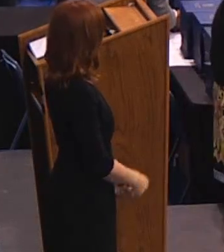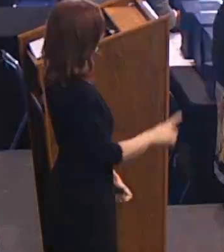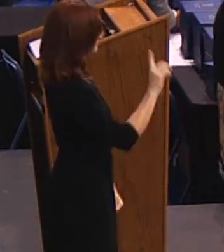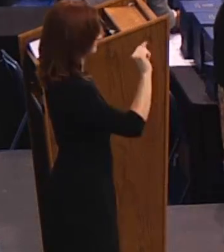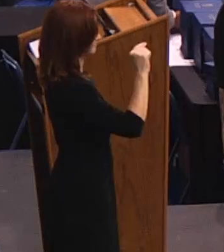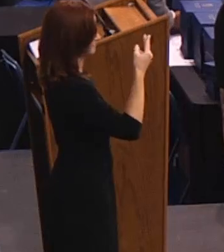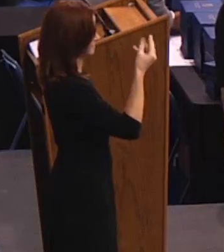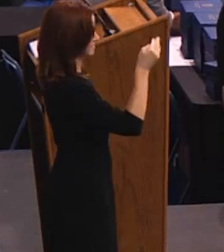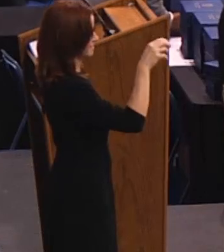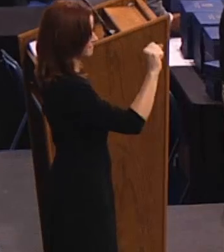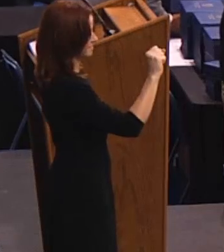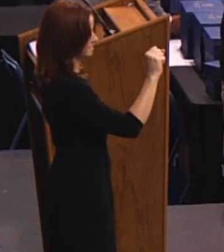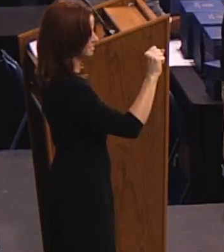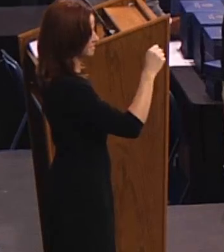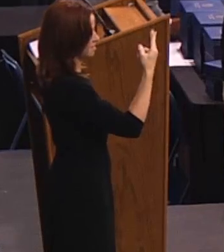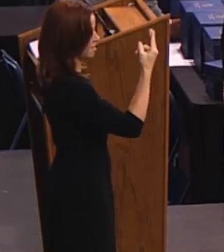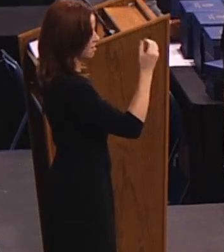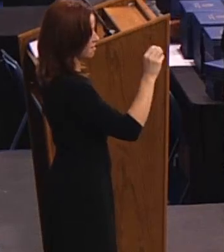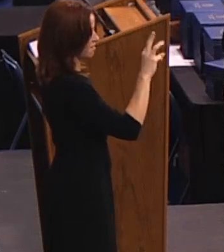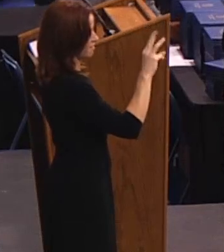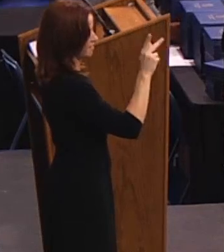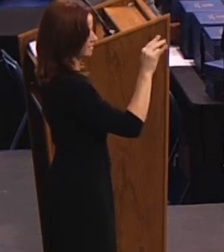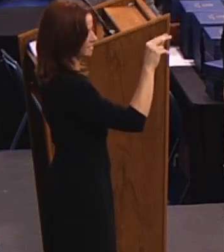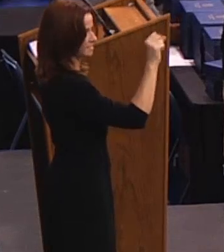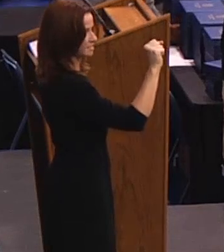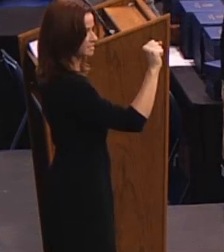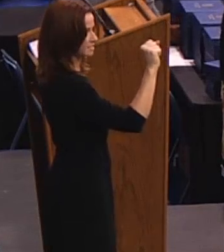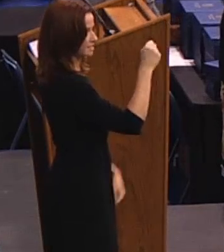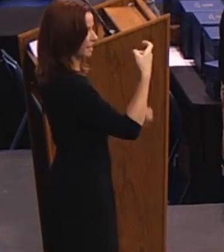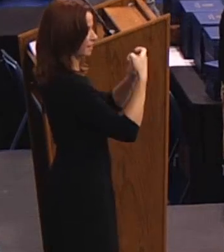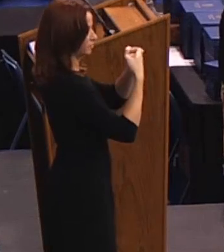Thomas W. Hawkins, electrical technology.